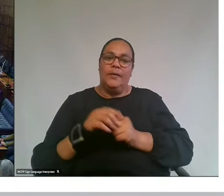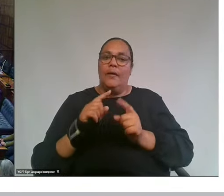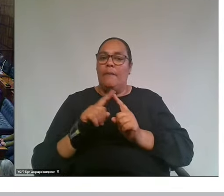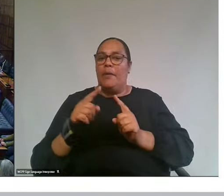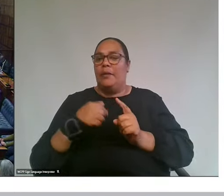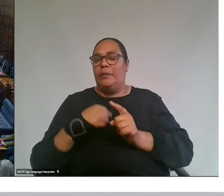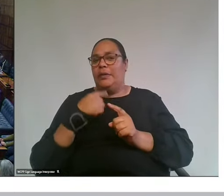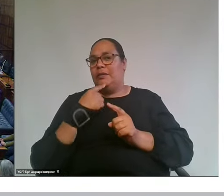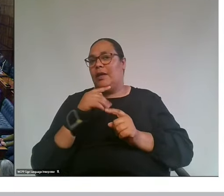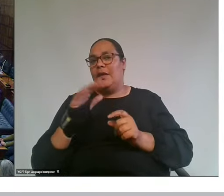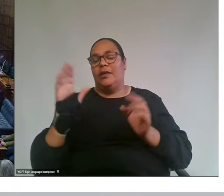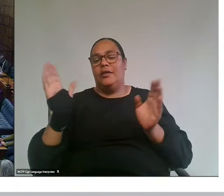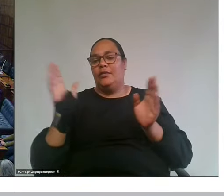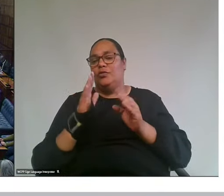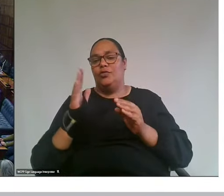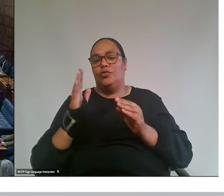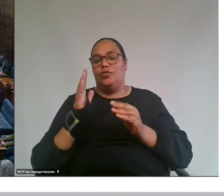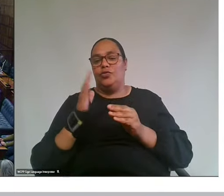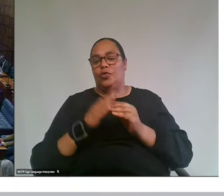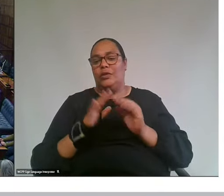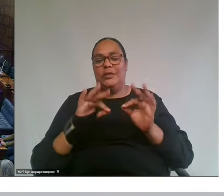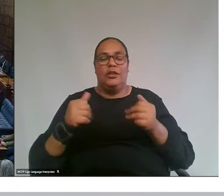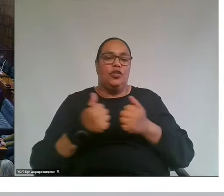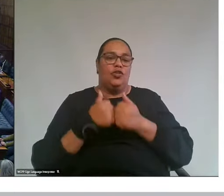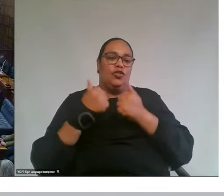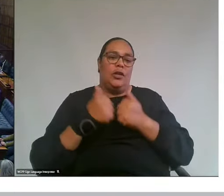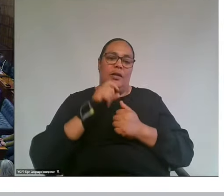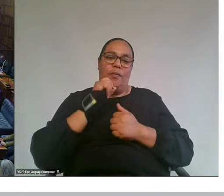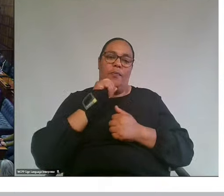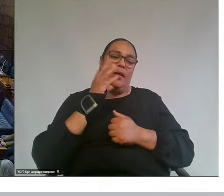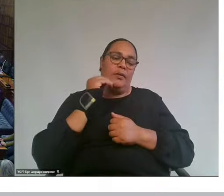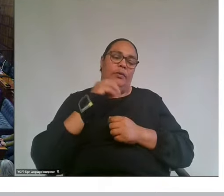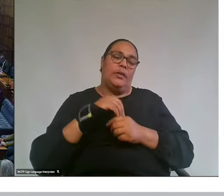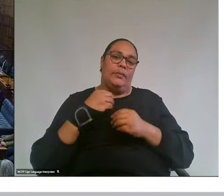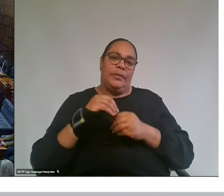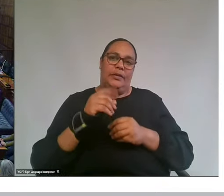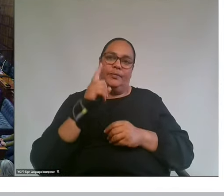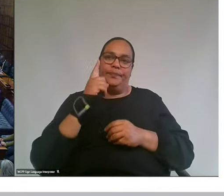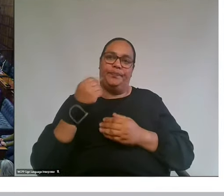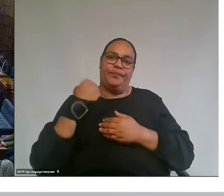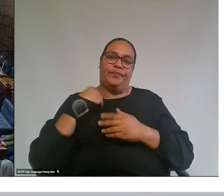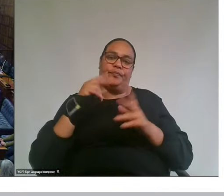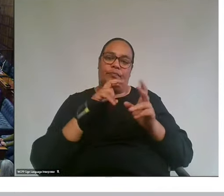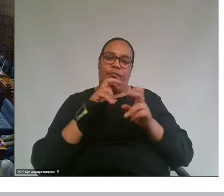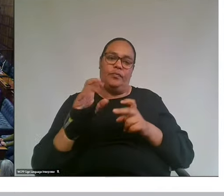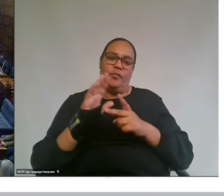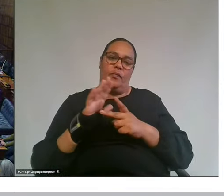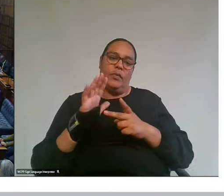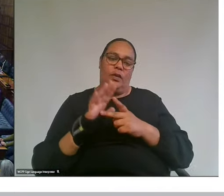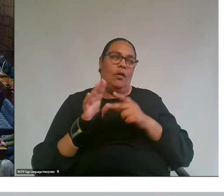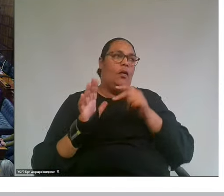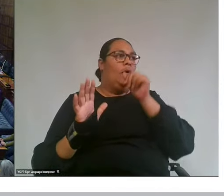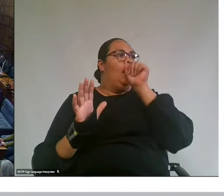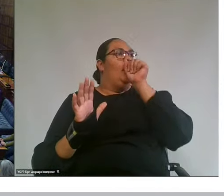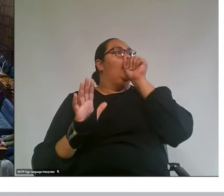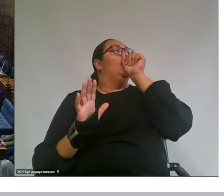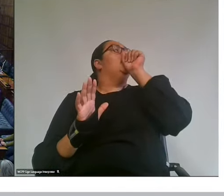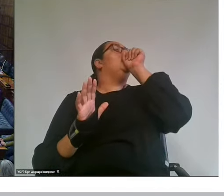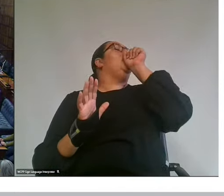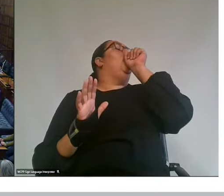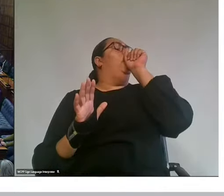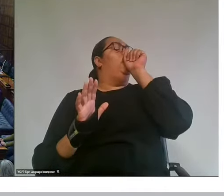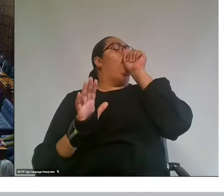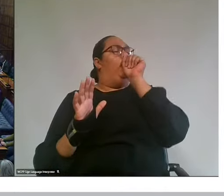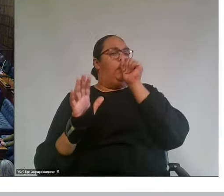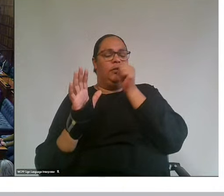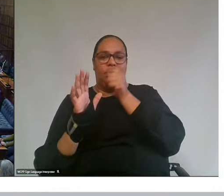say in a nutshell then the the the sort of challenges facing these businesses number one obviously the safety issue number two uh uh uh um um I would